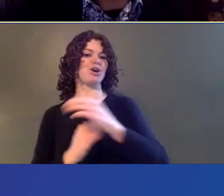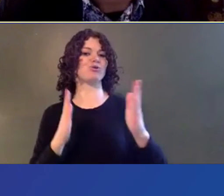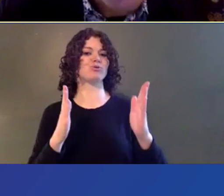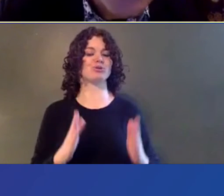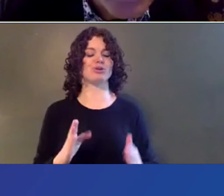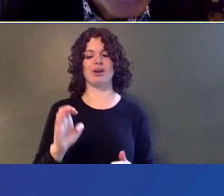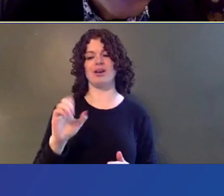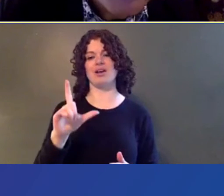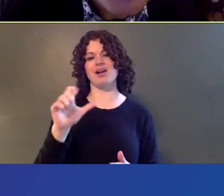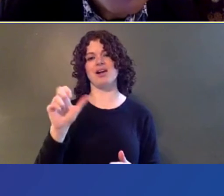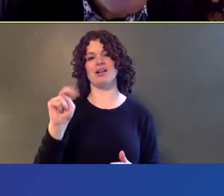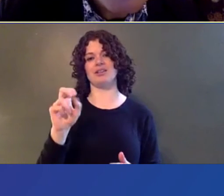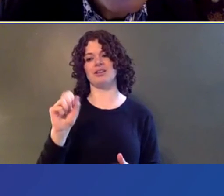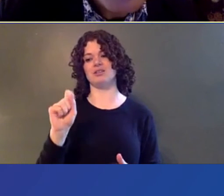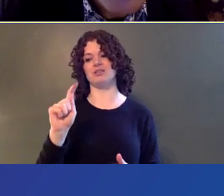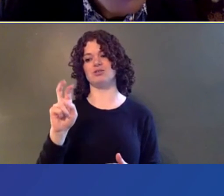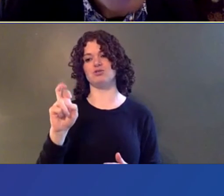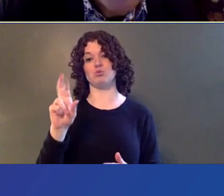cliff with you.